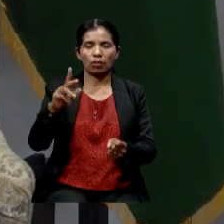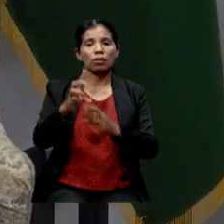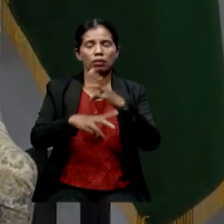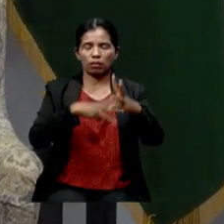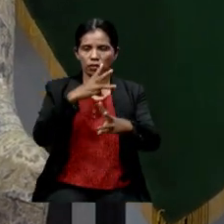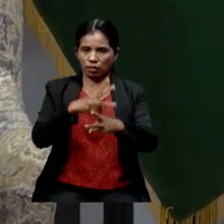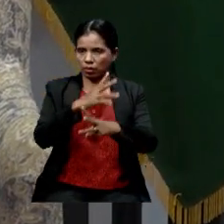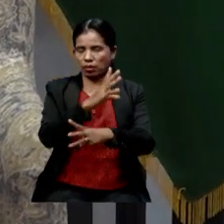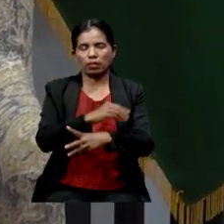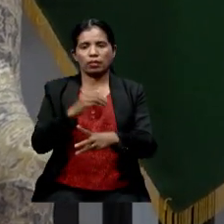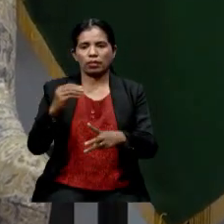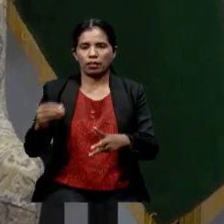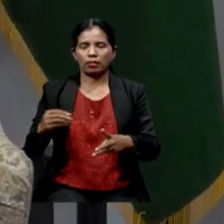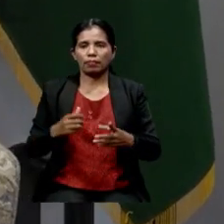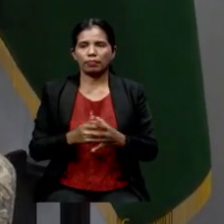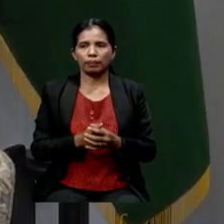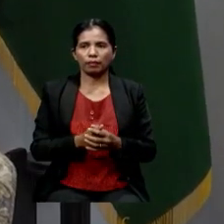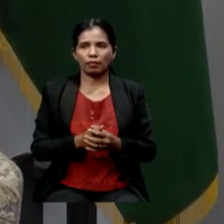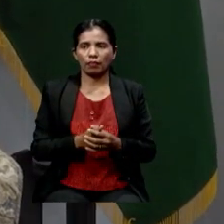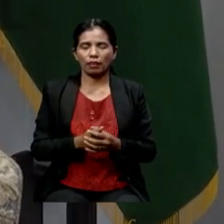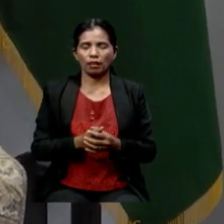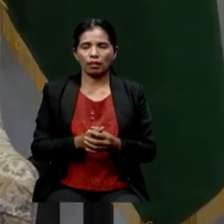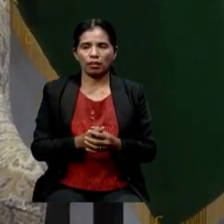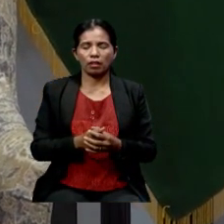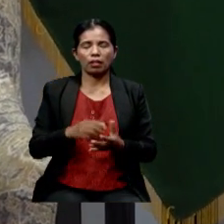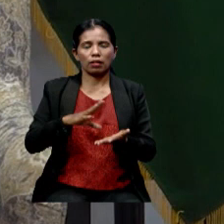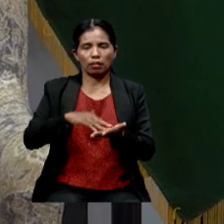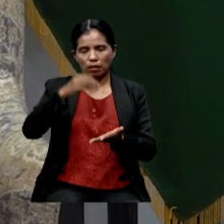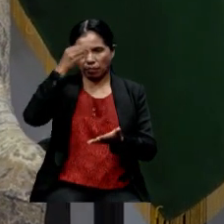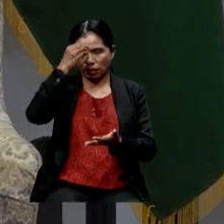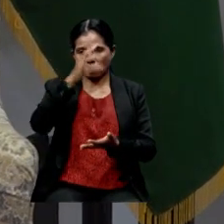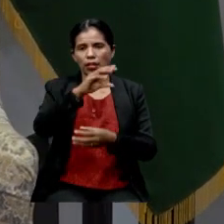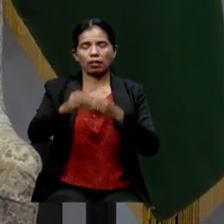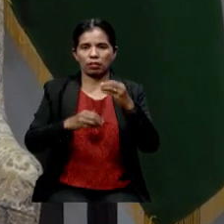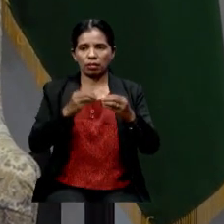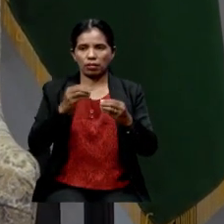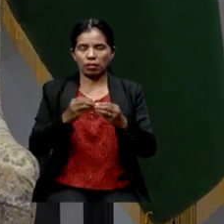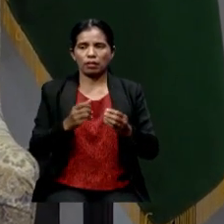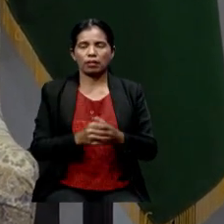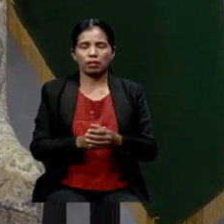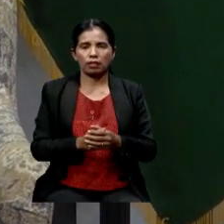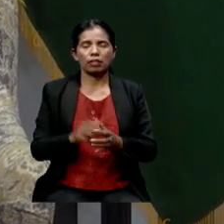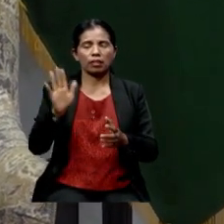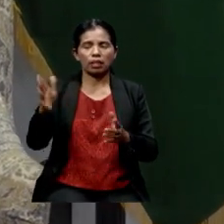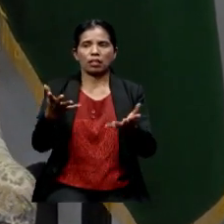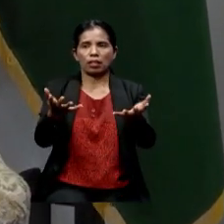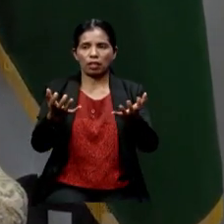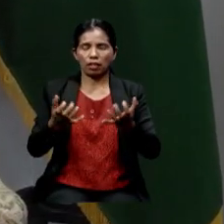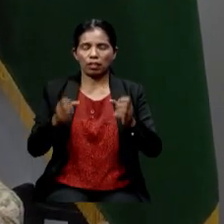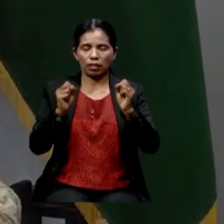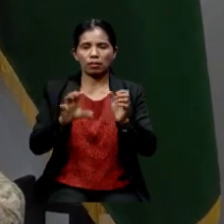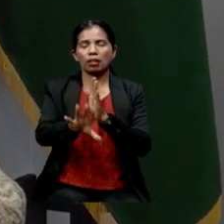he just let us know that he want to again